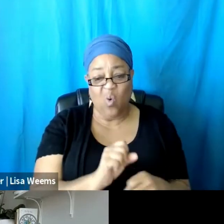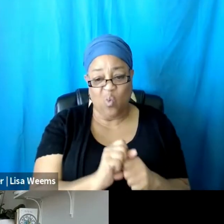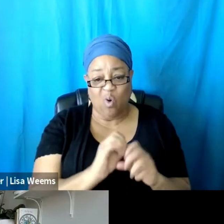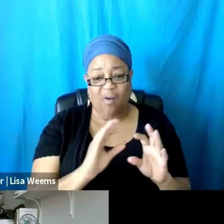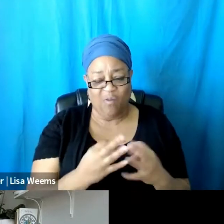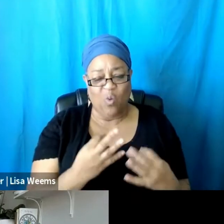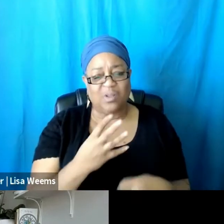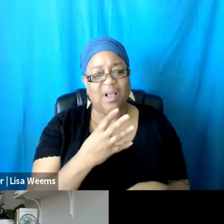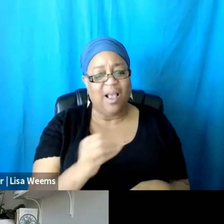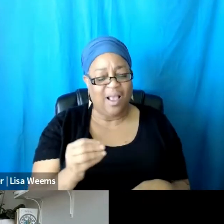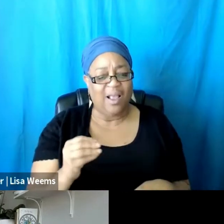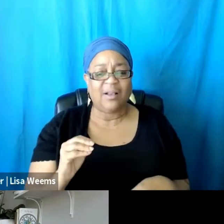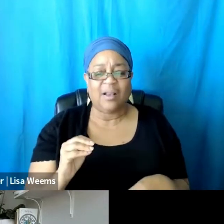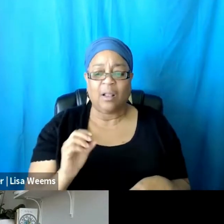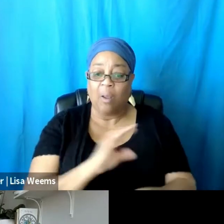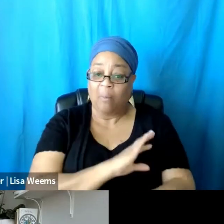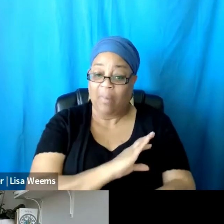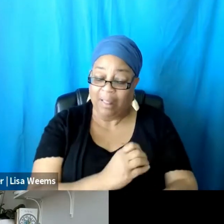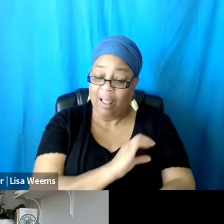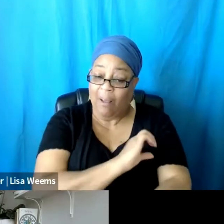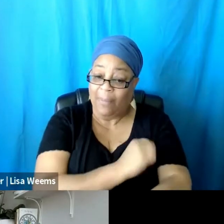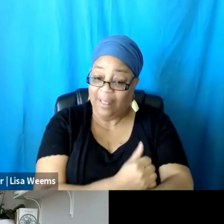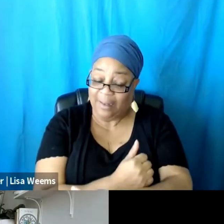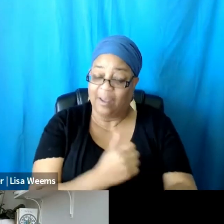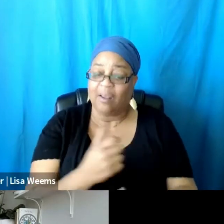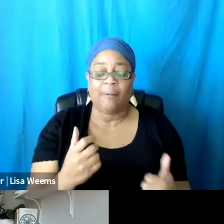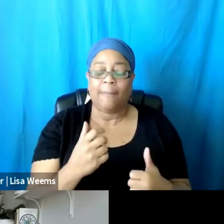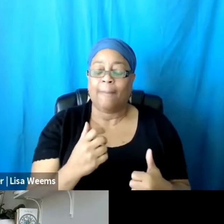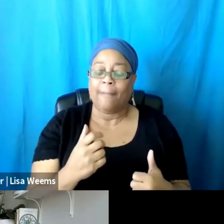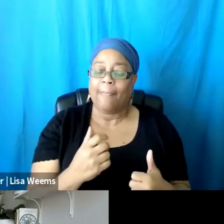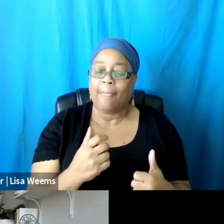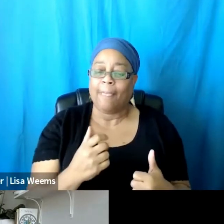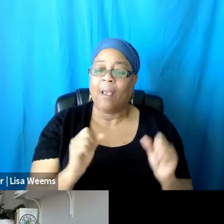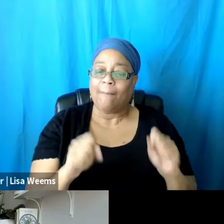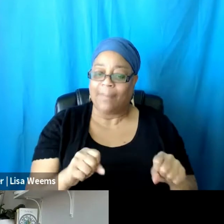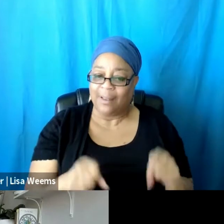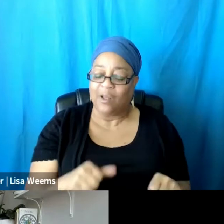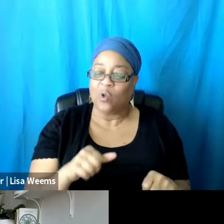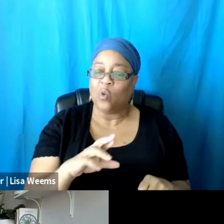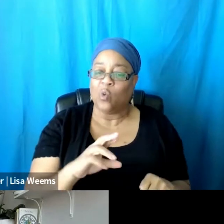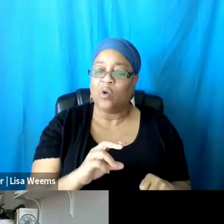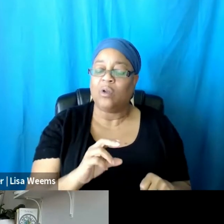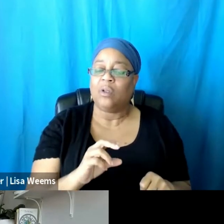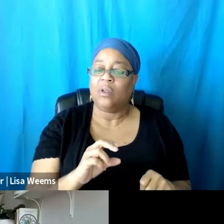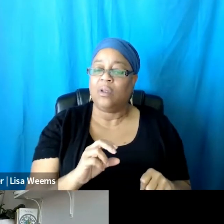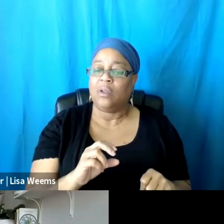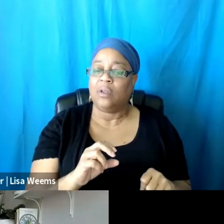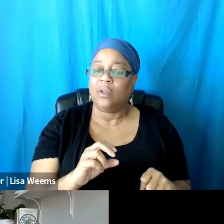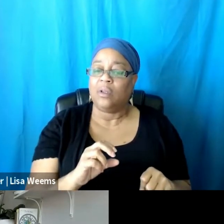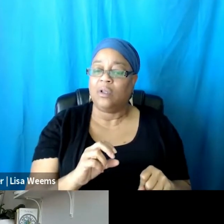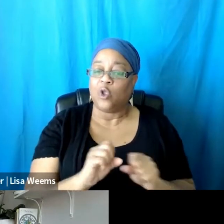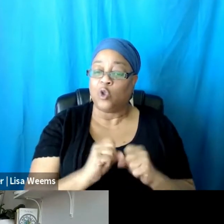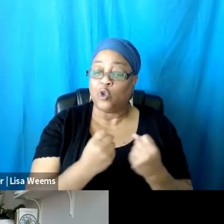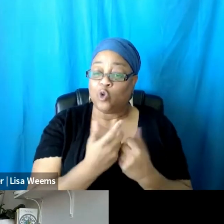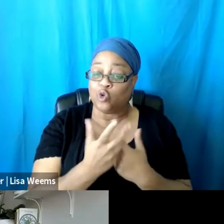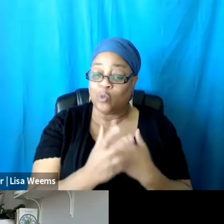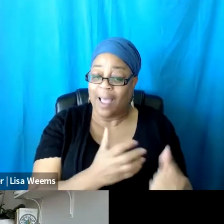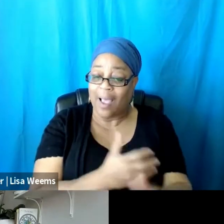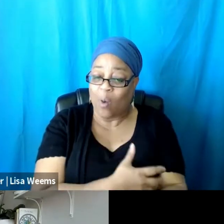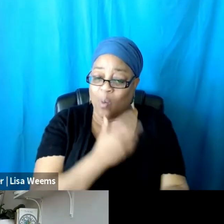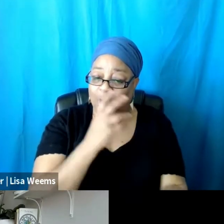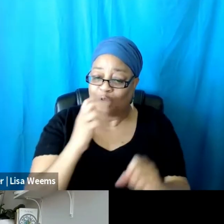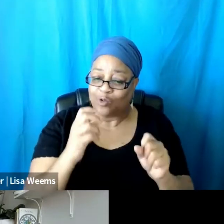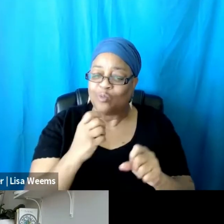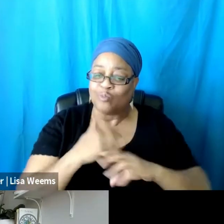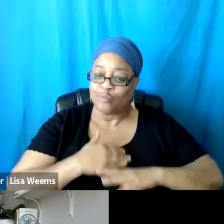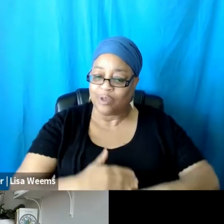ability or social power to be able to enforce certain parameters around one's ability to protect oneself from COVID.